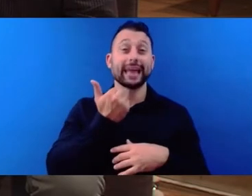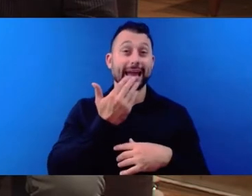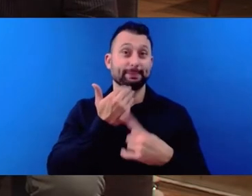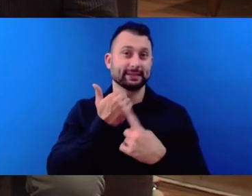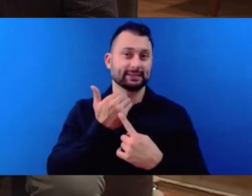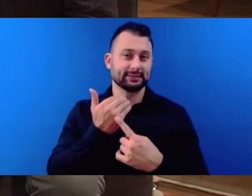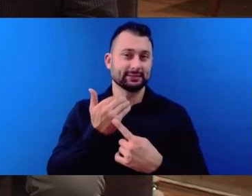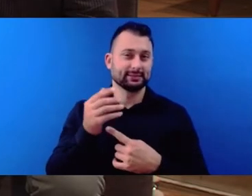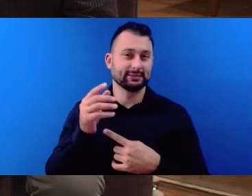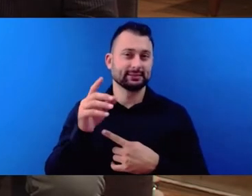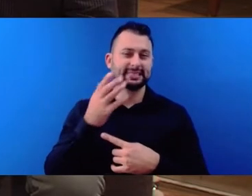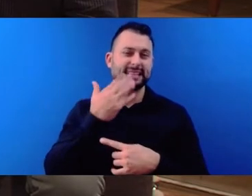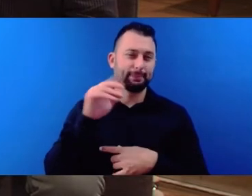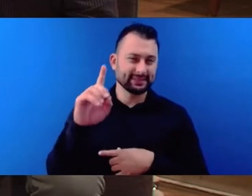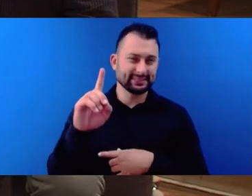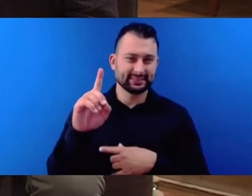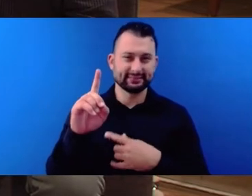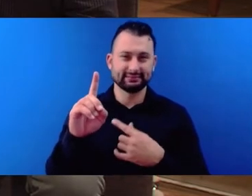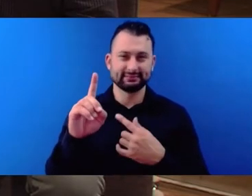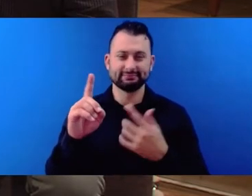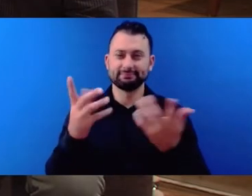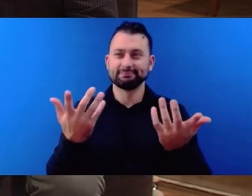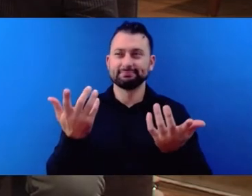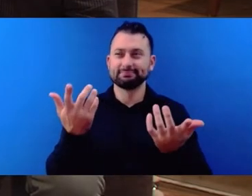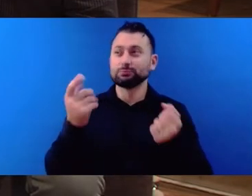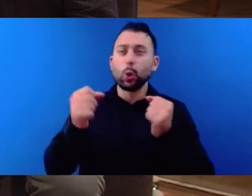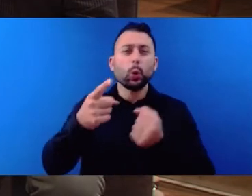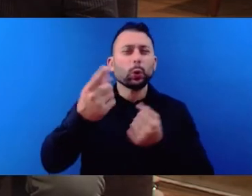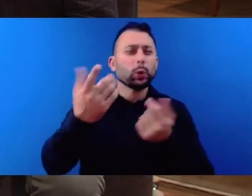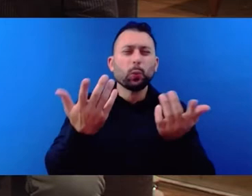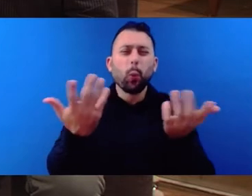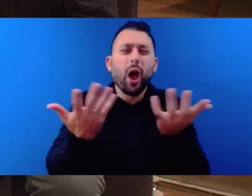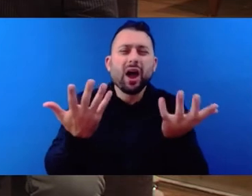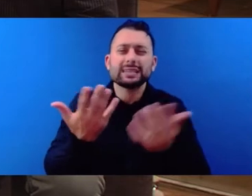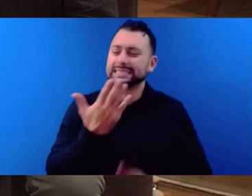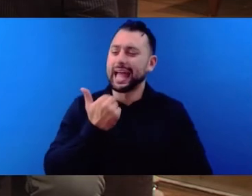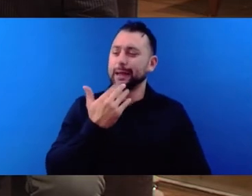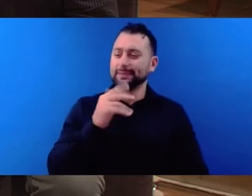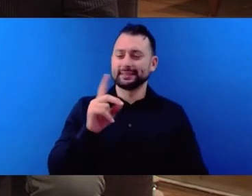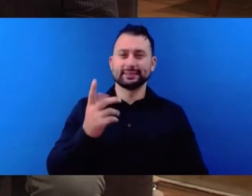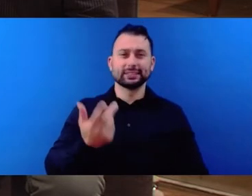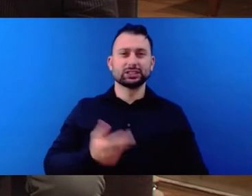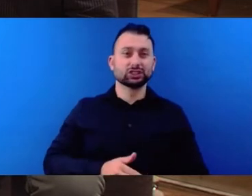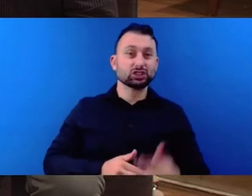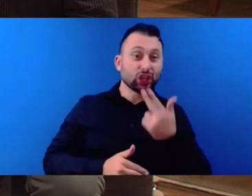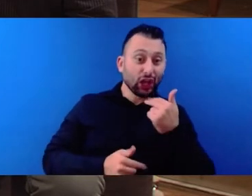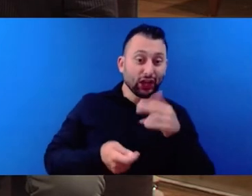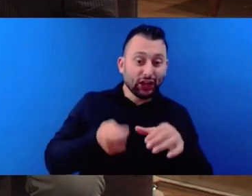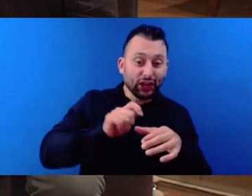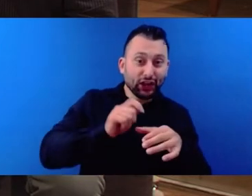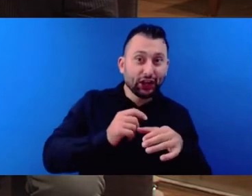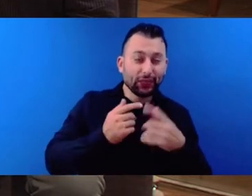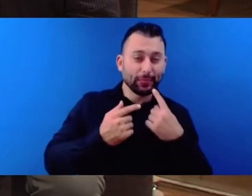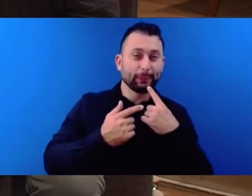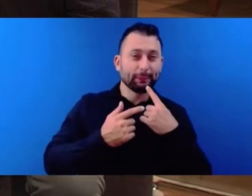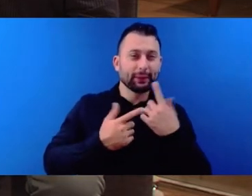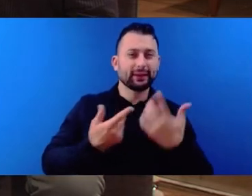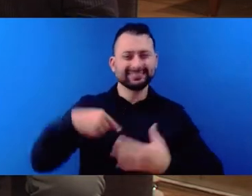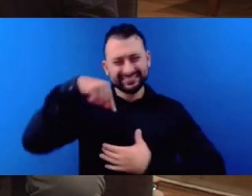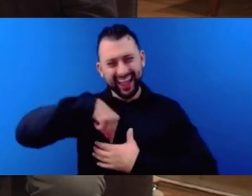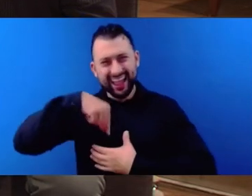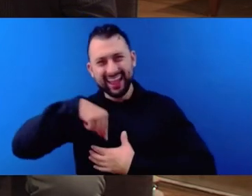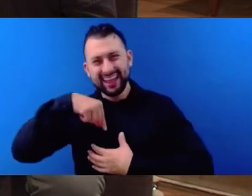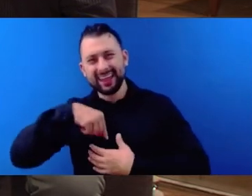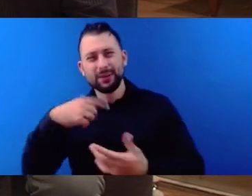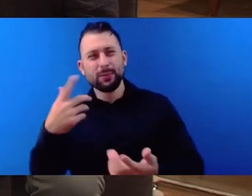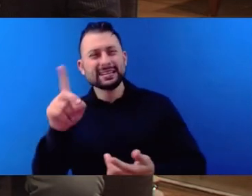My question about diabetes, if you could explain what diabetes actually is, can you expand on